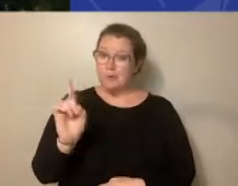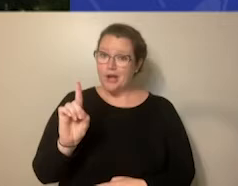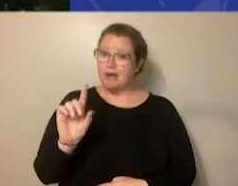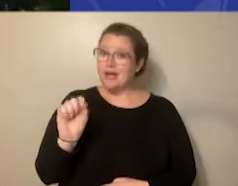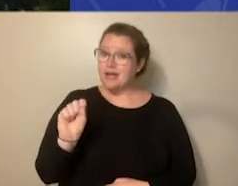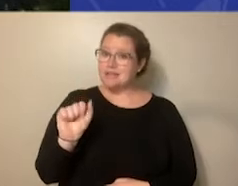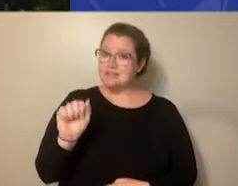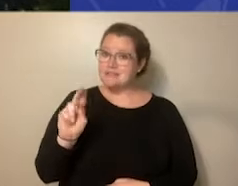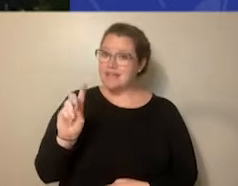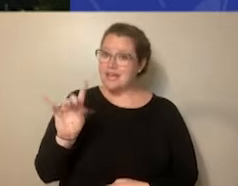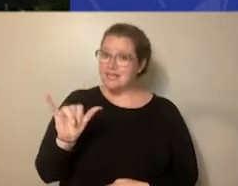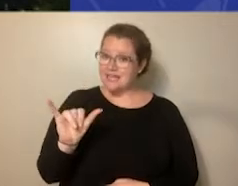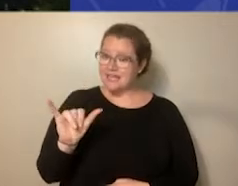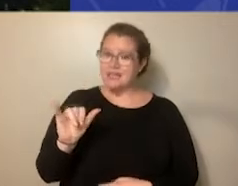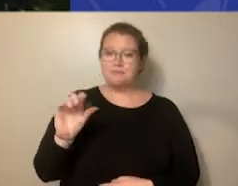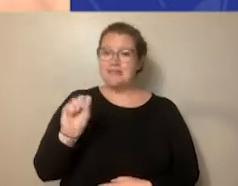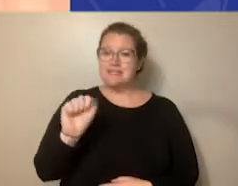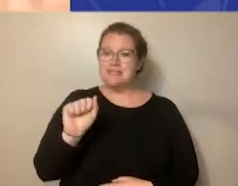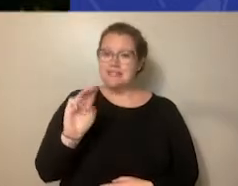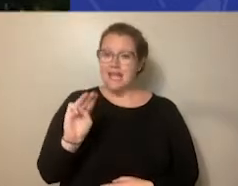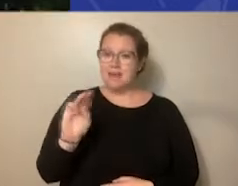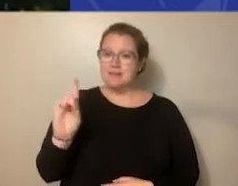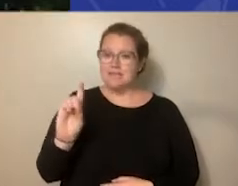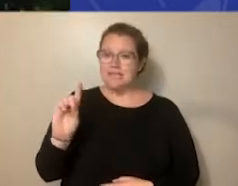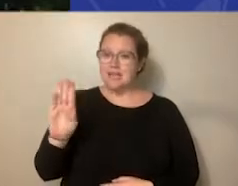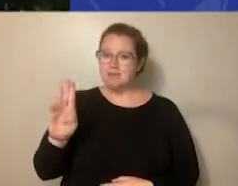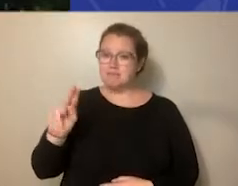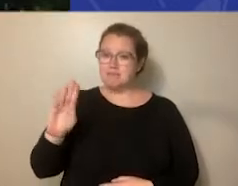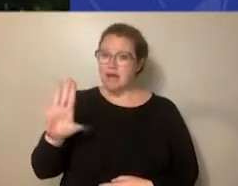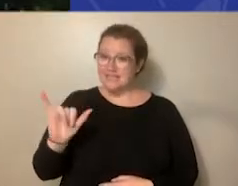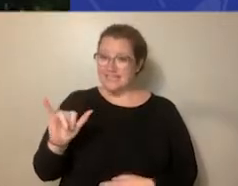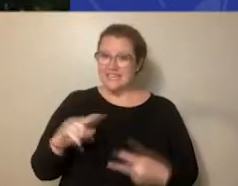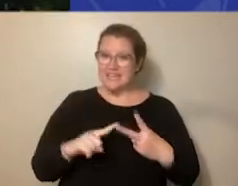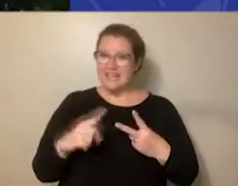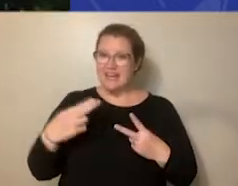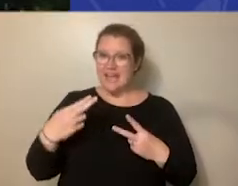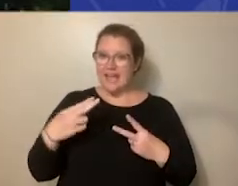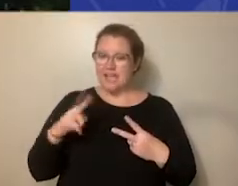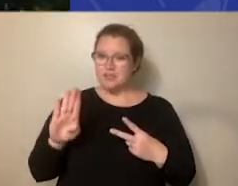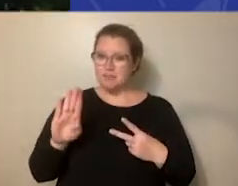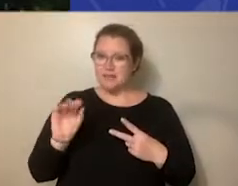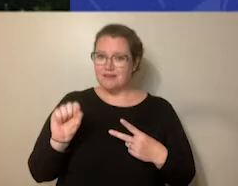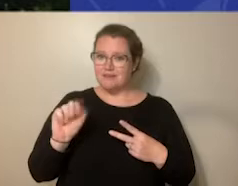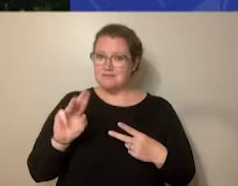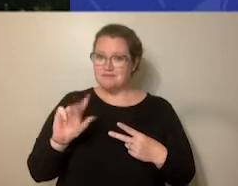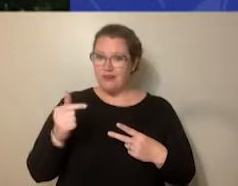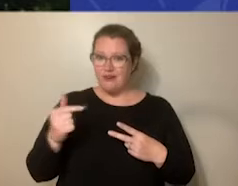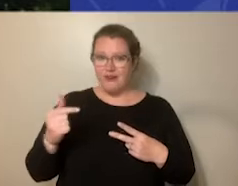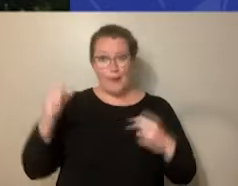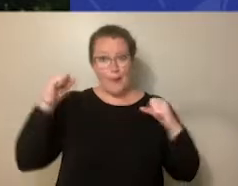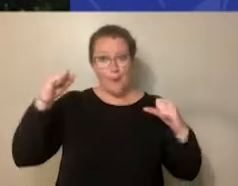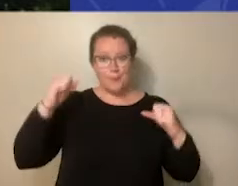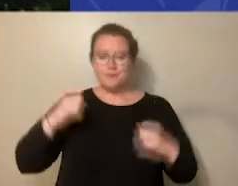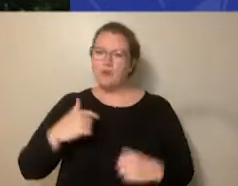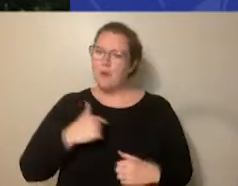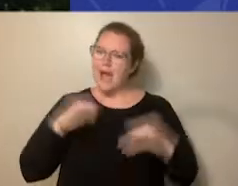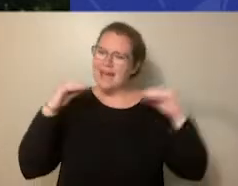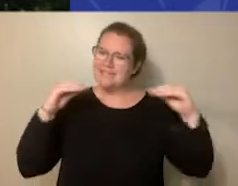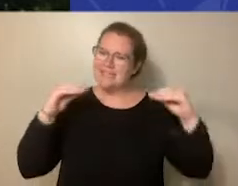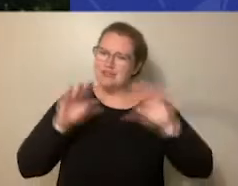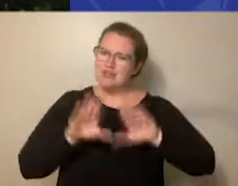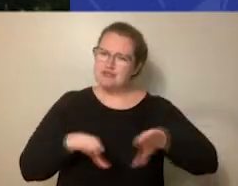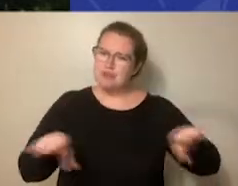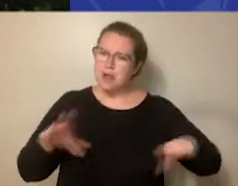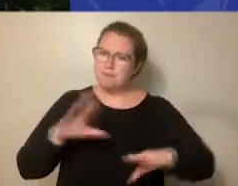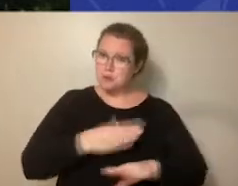HB Sugg. Paul's up. Whoop, whoop. And so I teach children music, and this